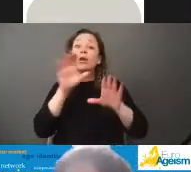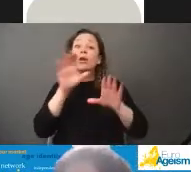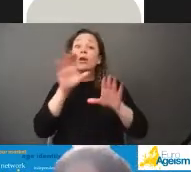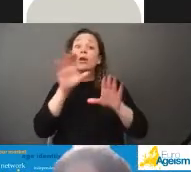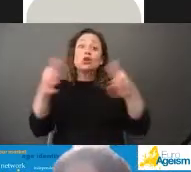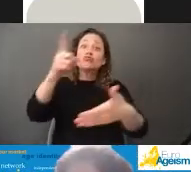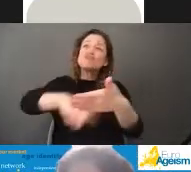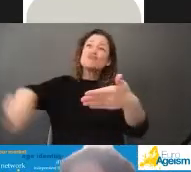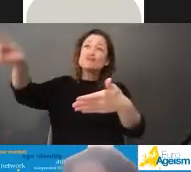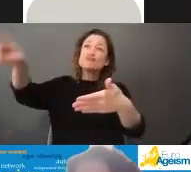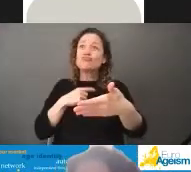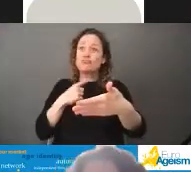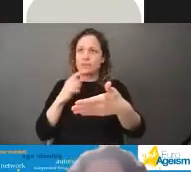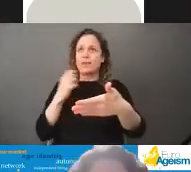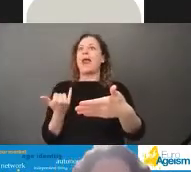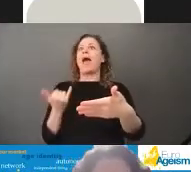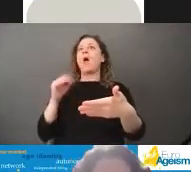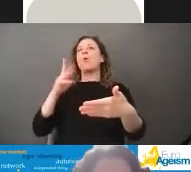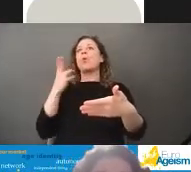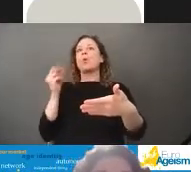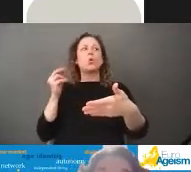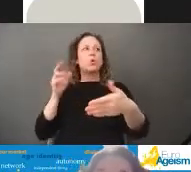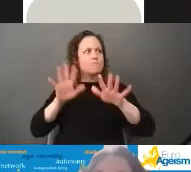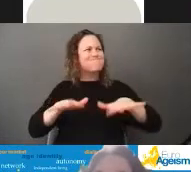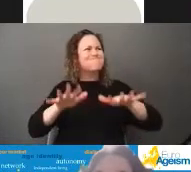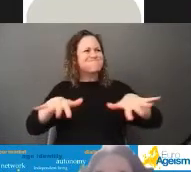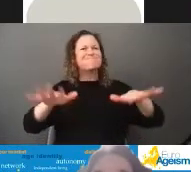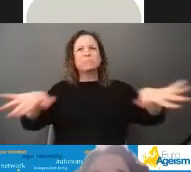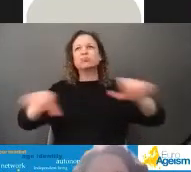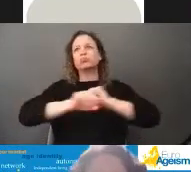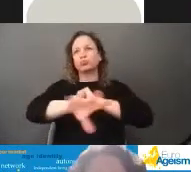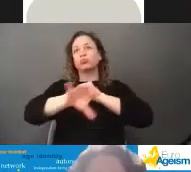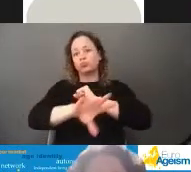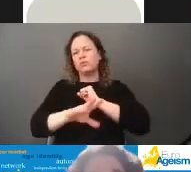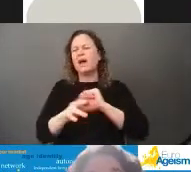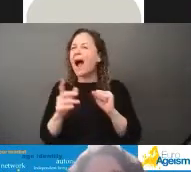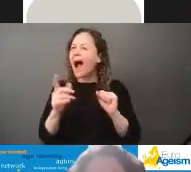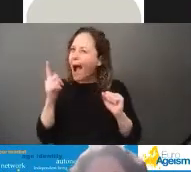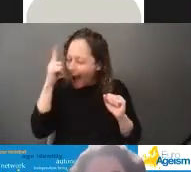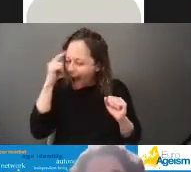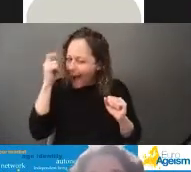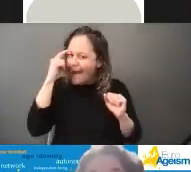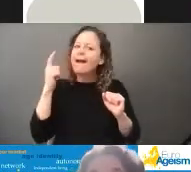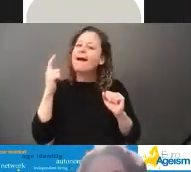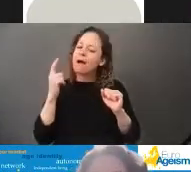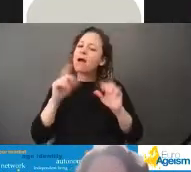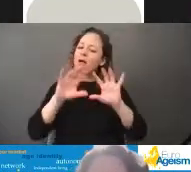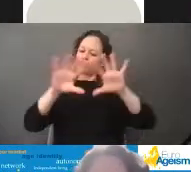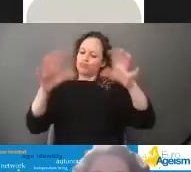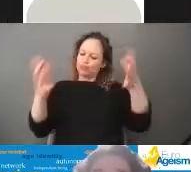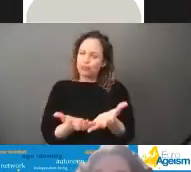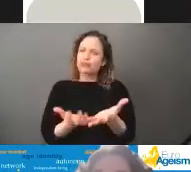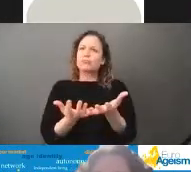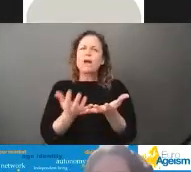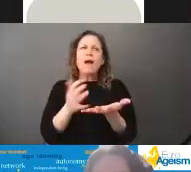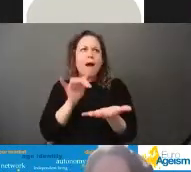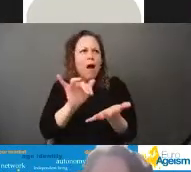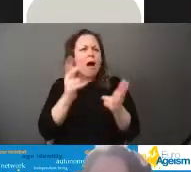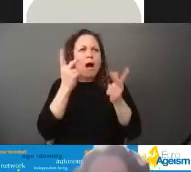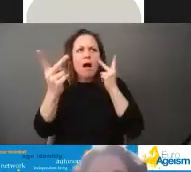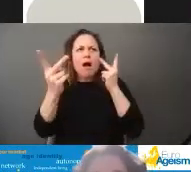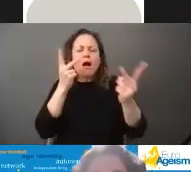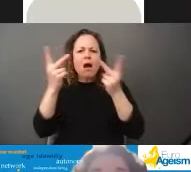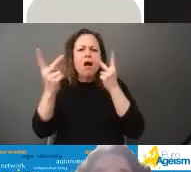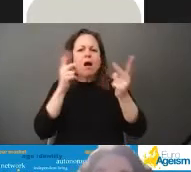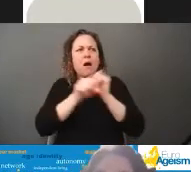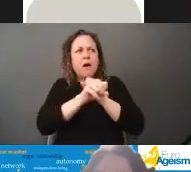of damage, I think, with regard to older people, might also make a change in our discourse and our thinking, and will prepare